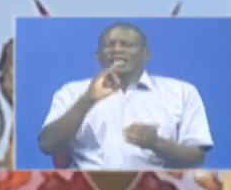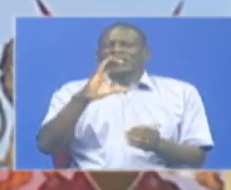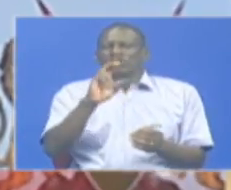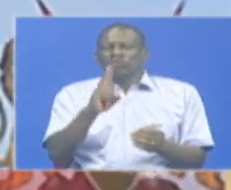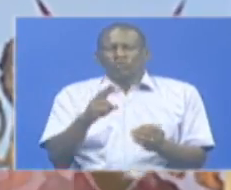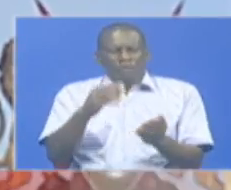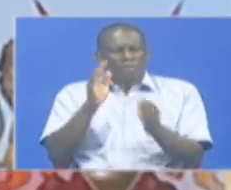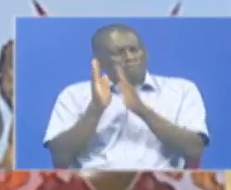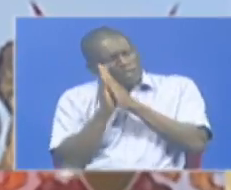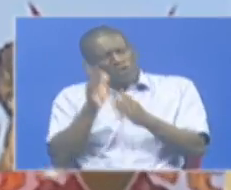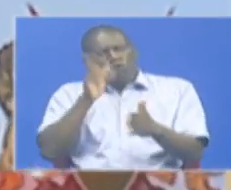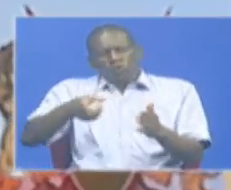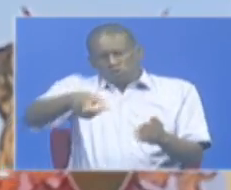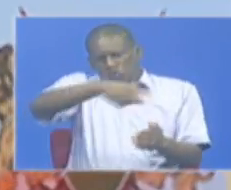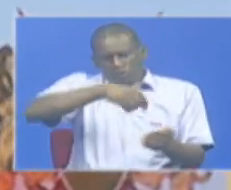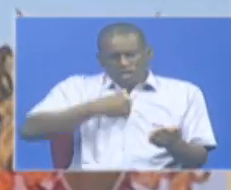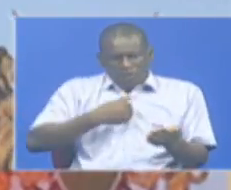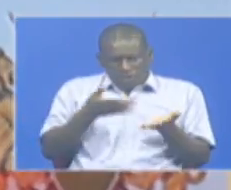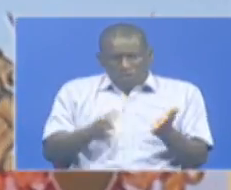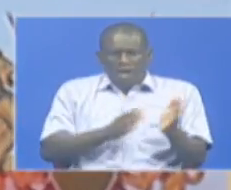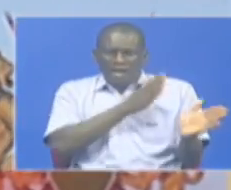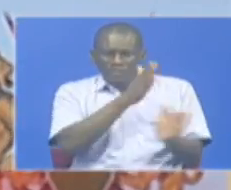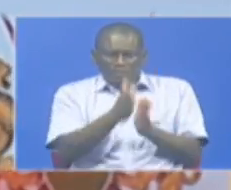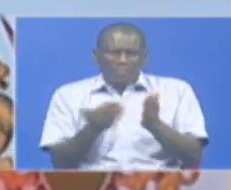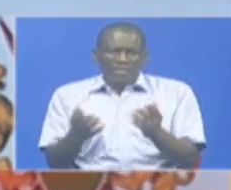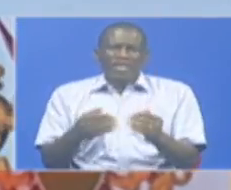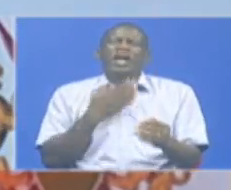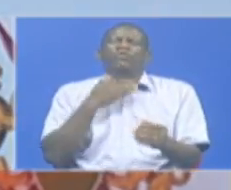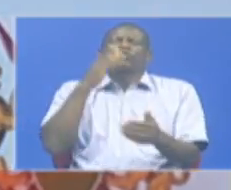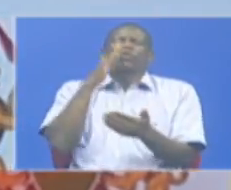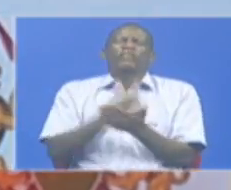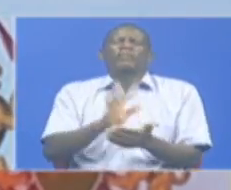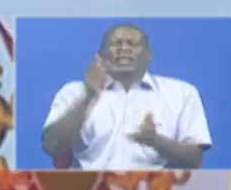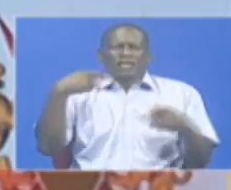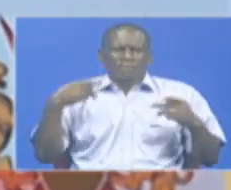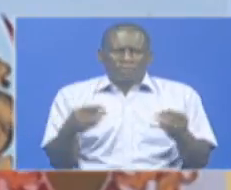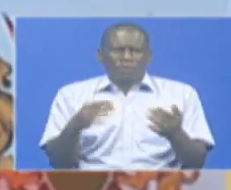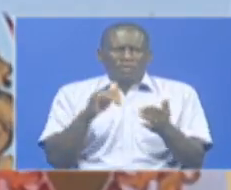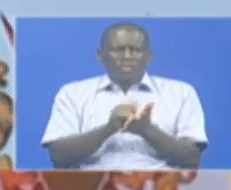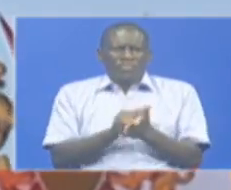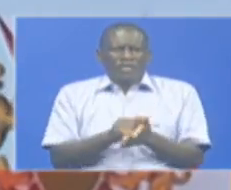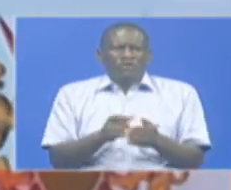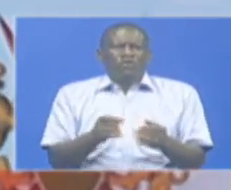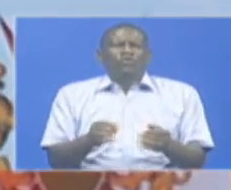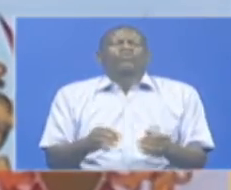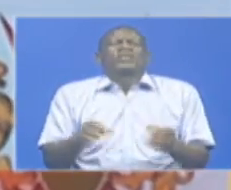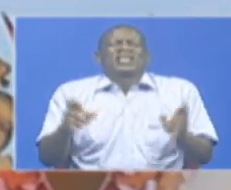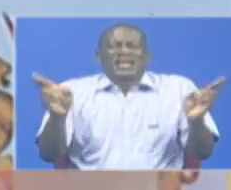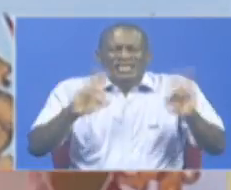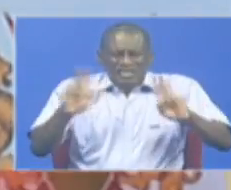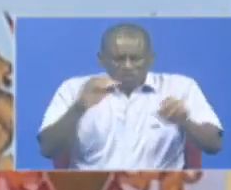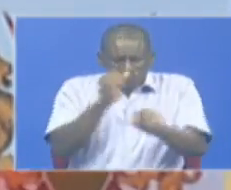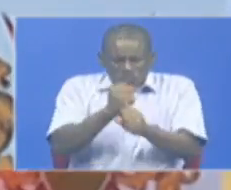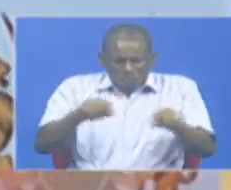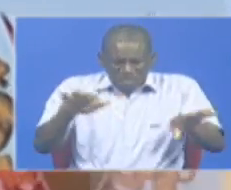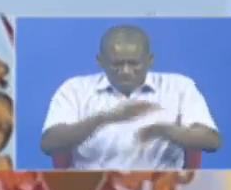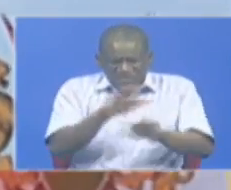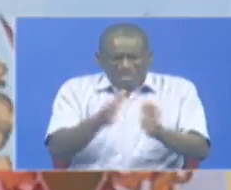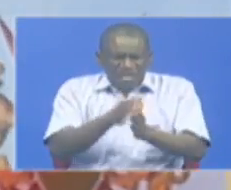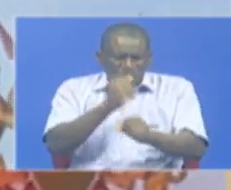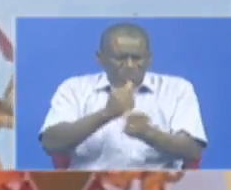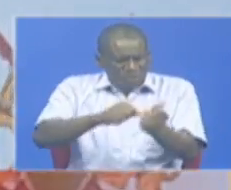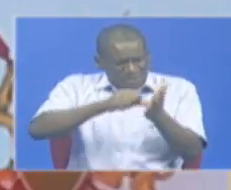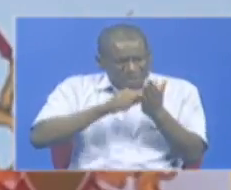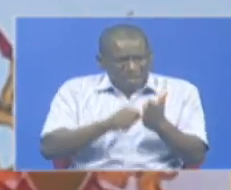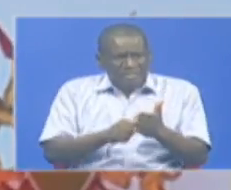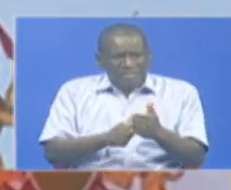have right now and what is in the pipeline. But I'd like to assure Kenyans, we are well seized of these issues and we are here to protect you and we are working hard to do that.